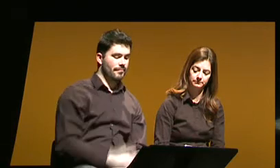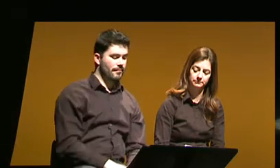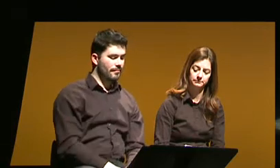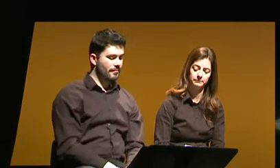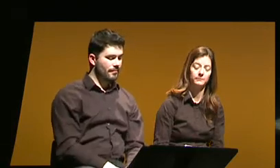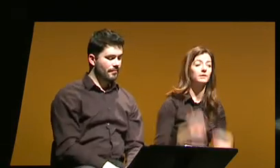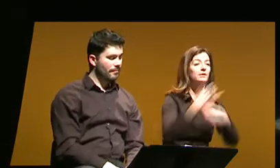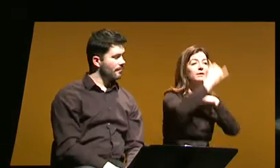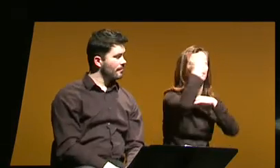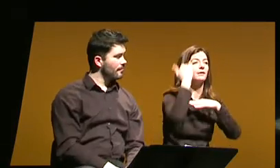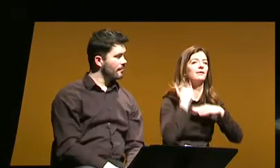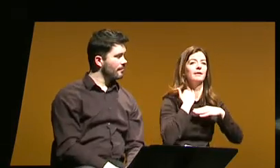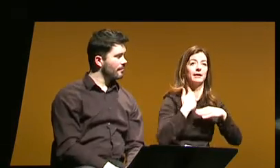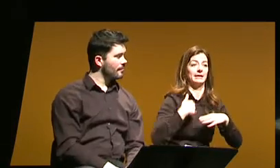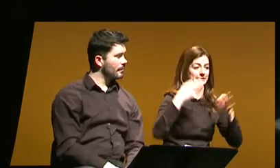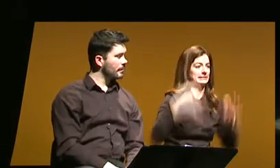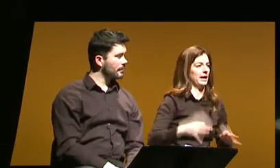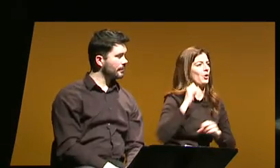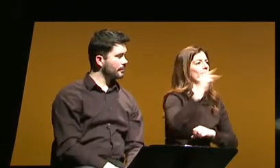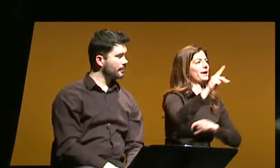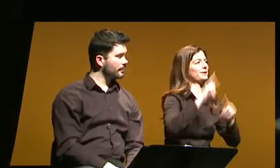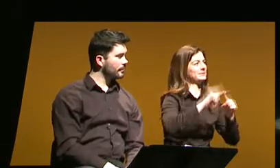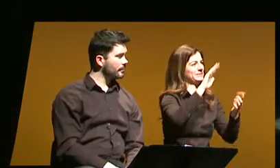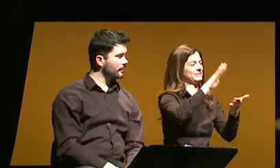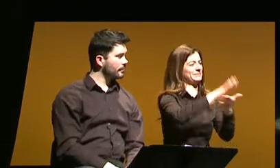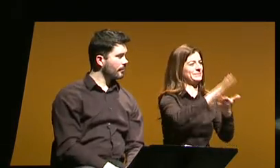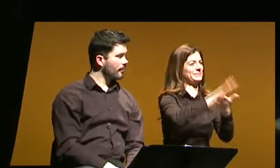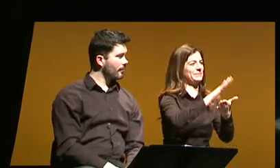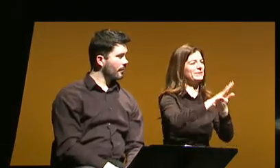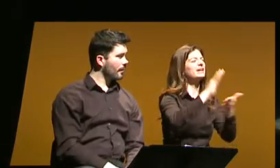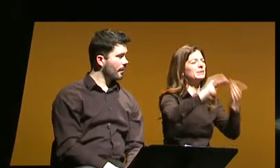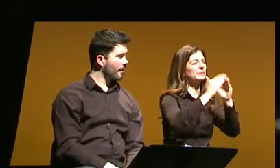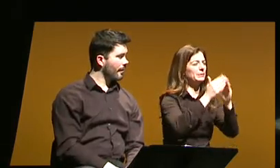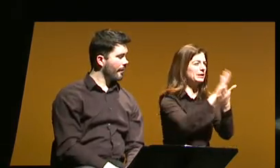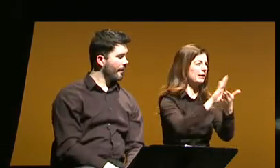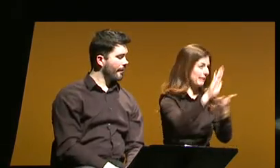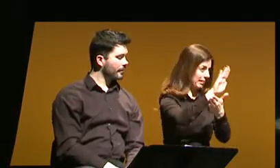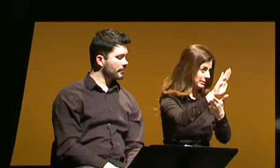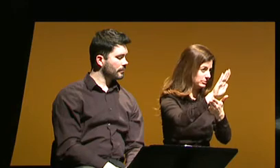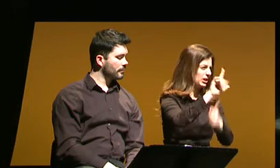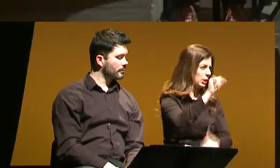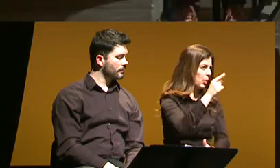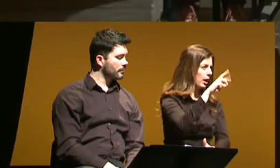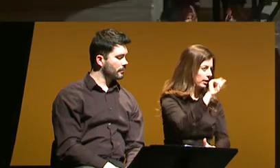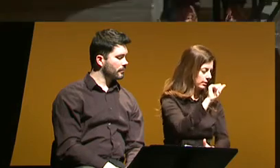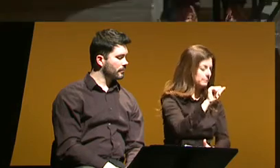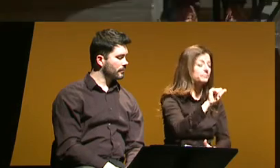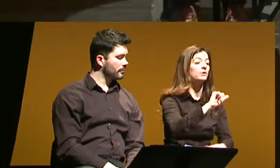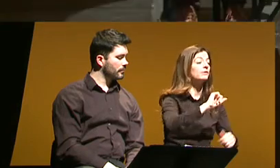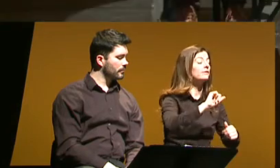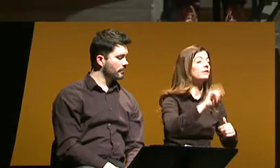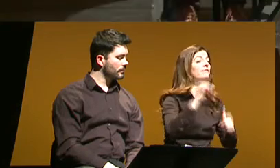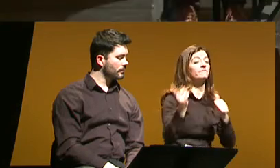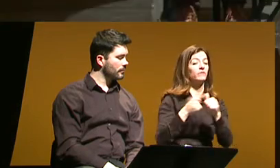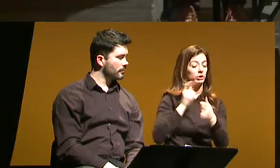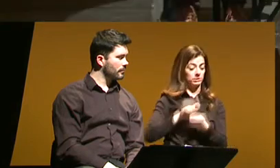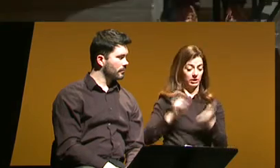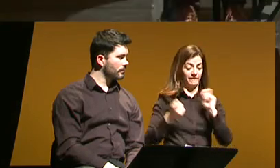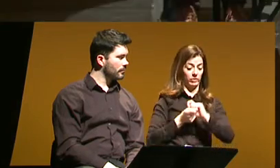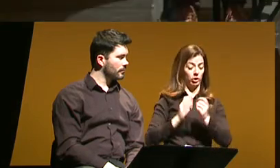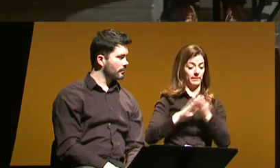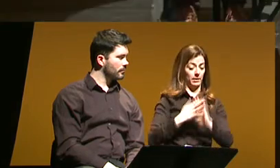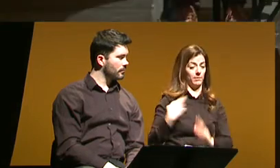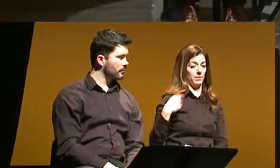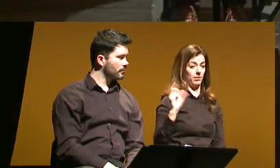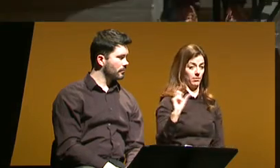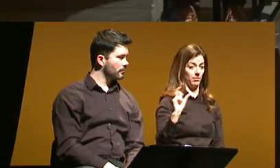2013. I decided to go back to school at LaGuardia Community College. I didn't wear the hijab when I first converted, but now I decide to